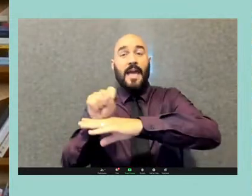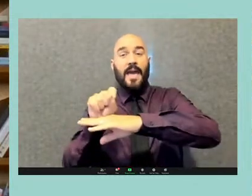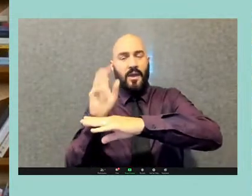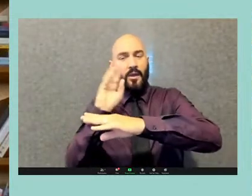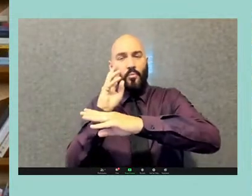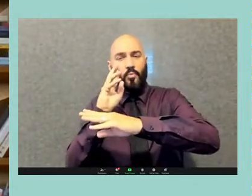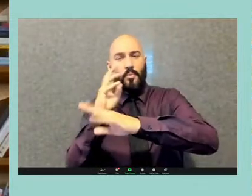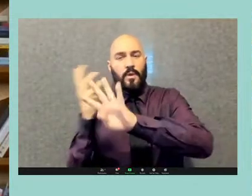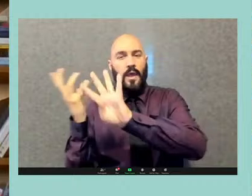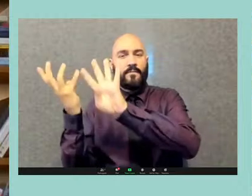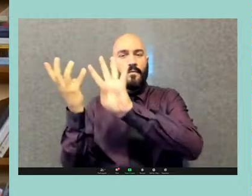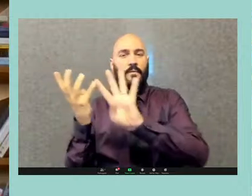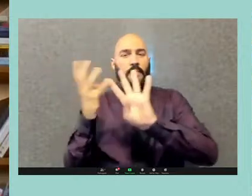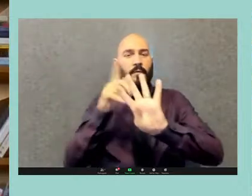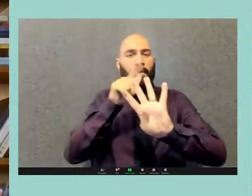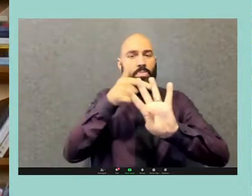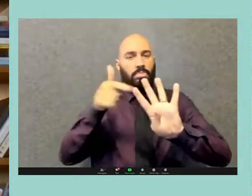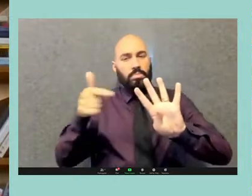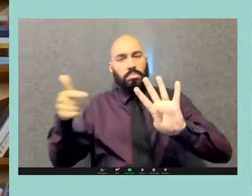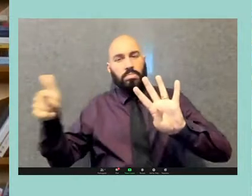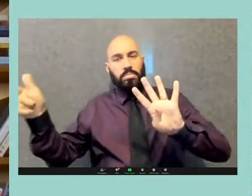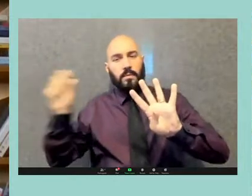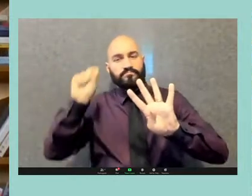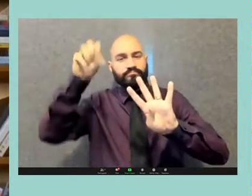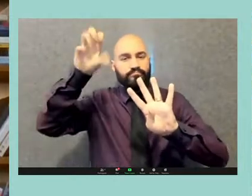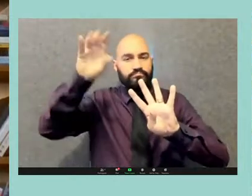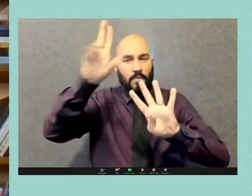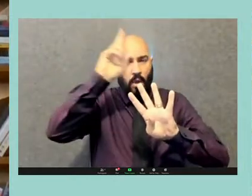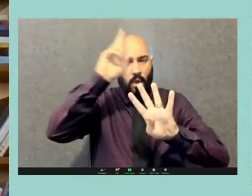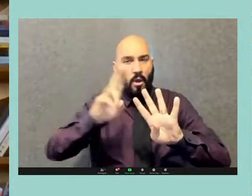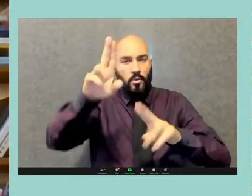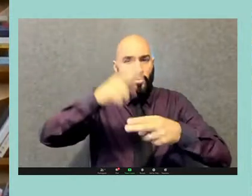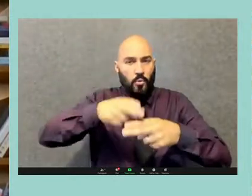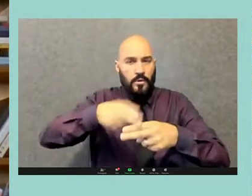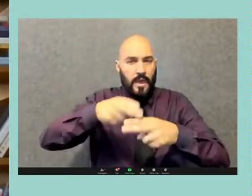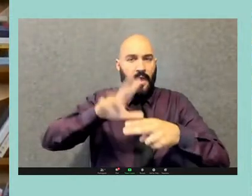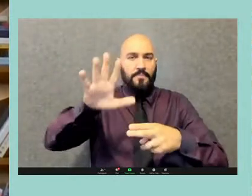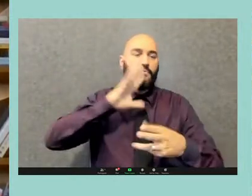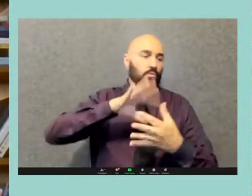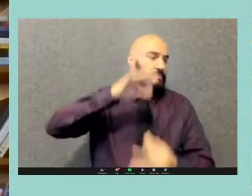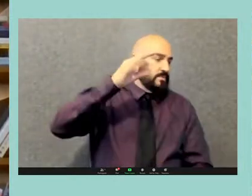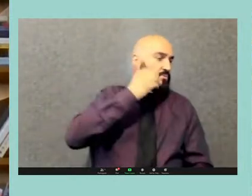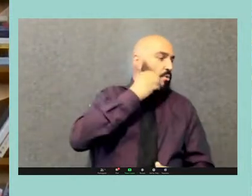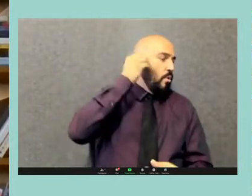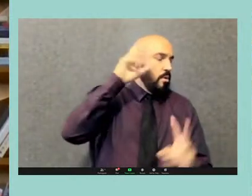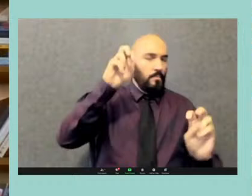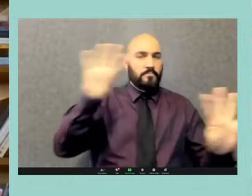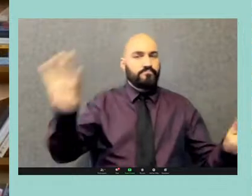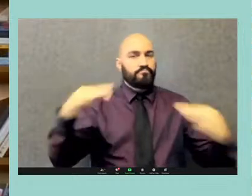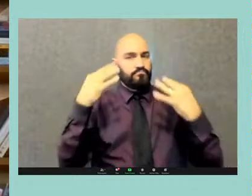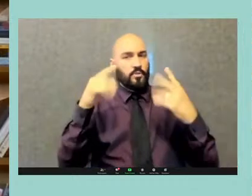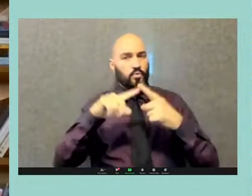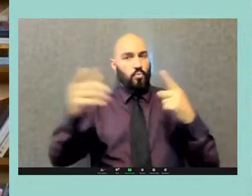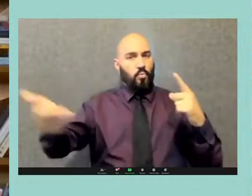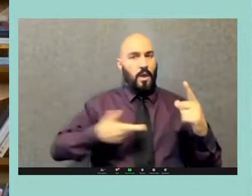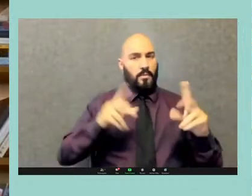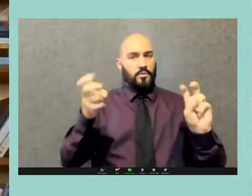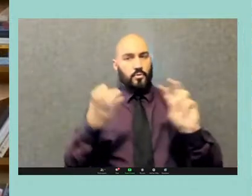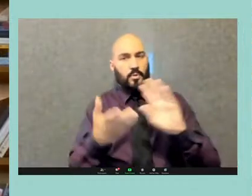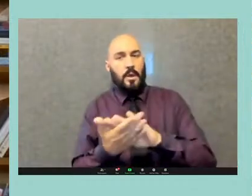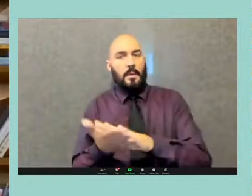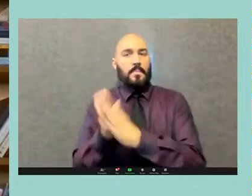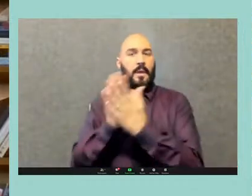bridge, honoring your name and the name of your spiritual home in public. and welcoming you into